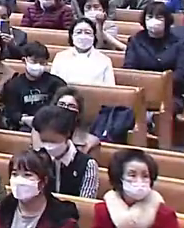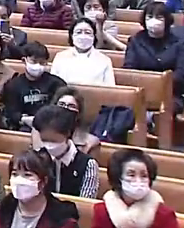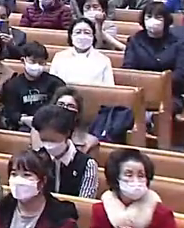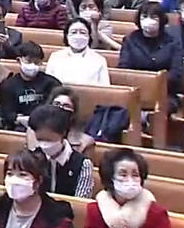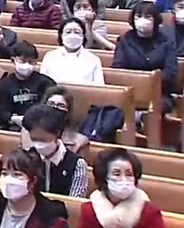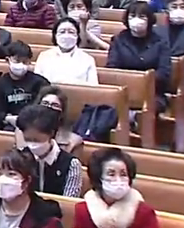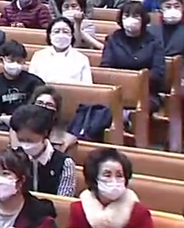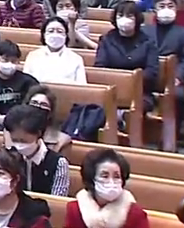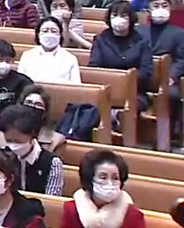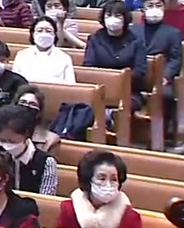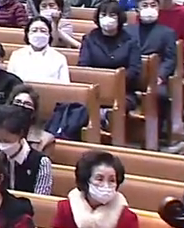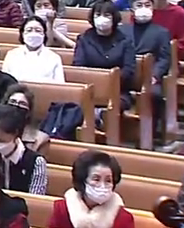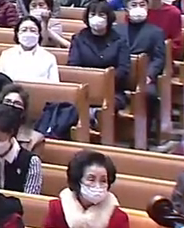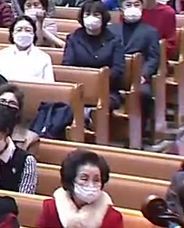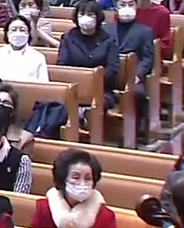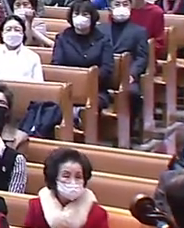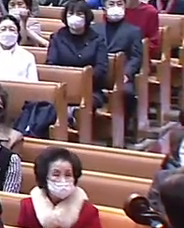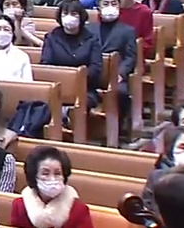soon